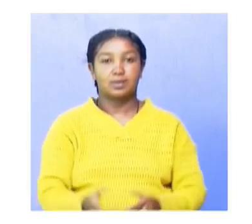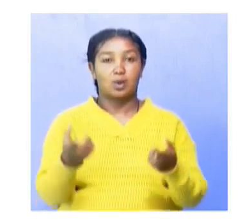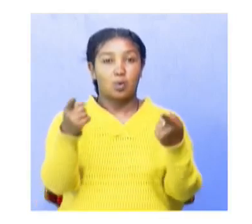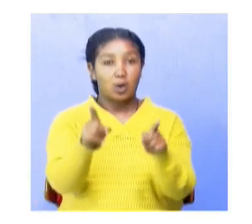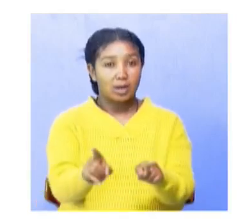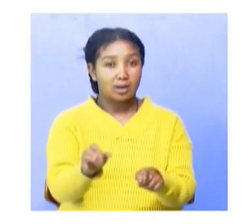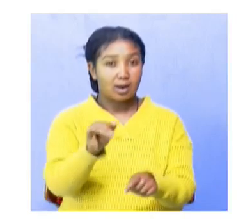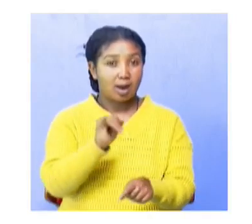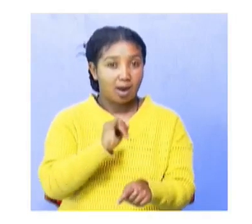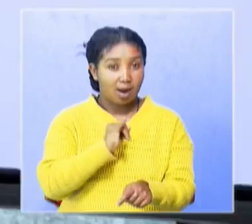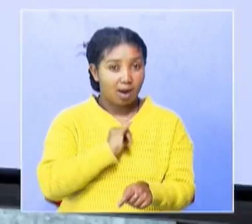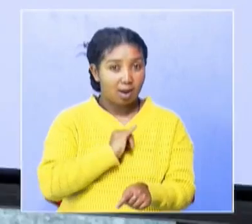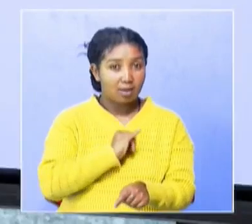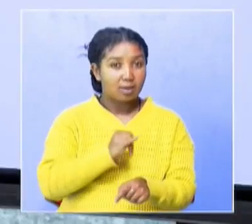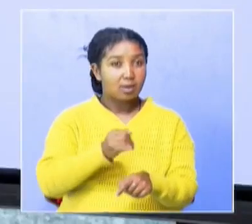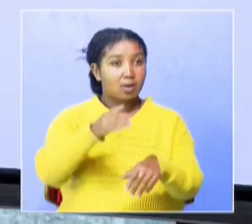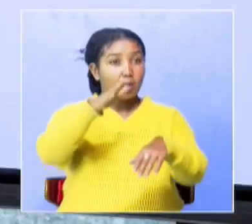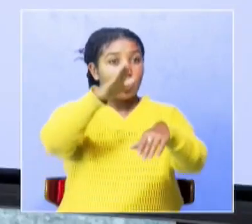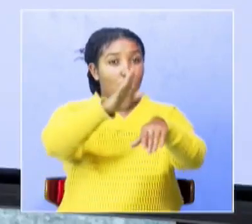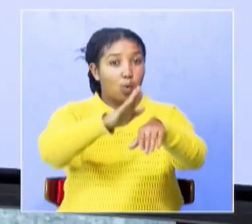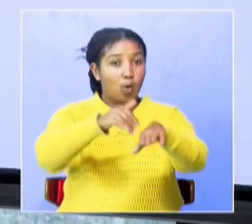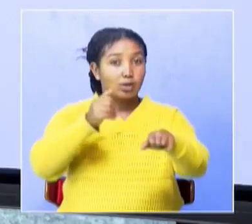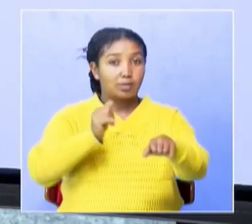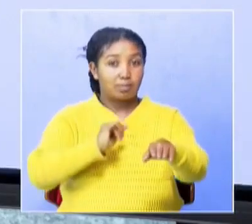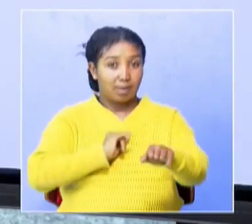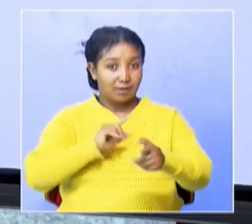When I called my friend,